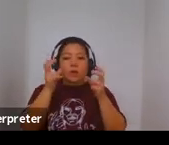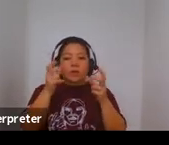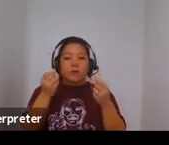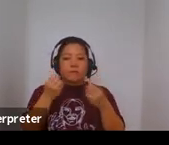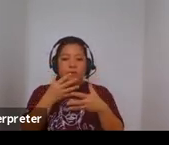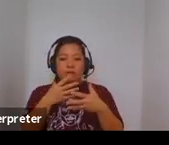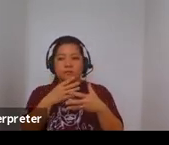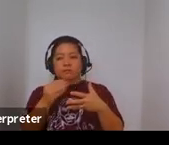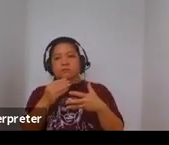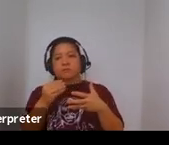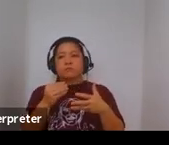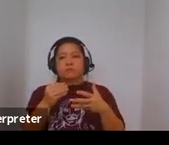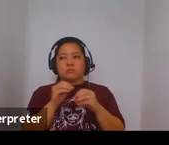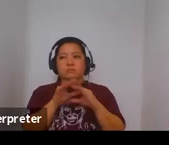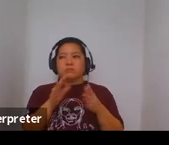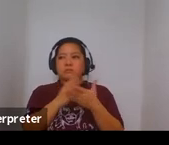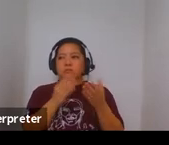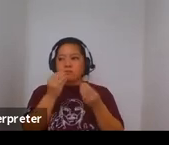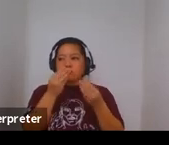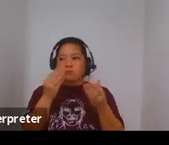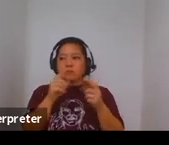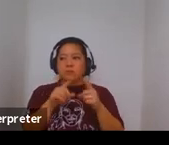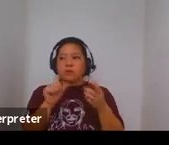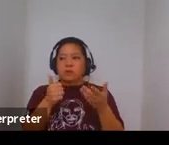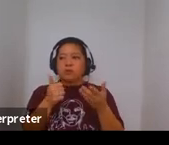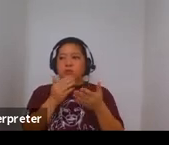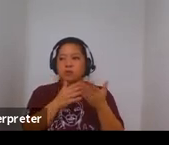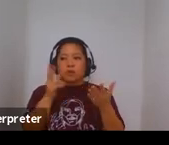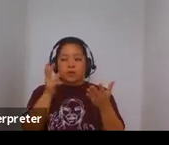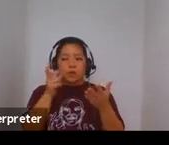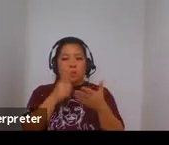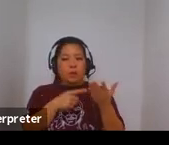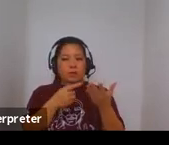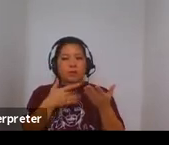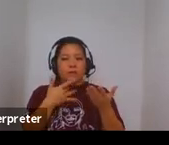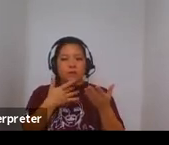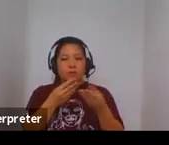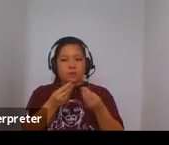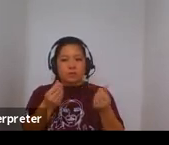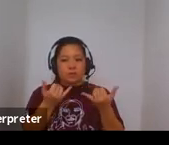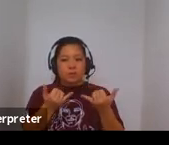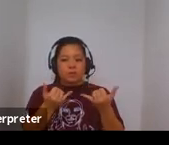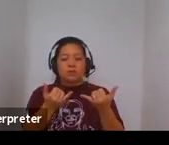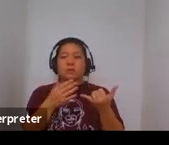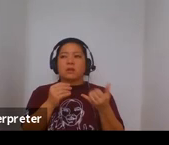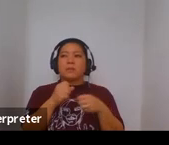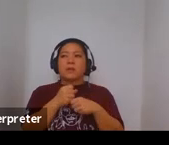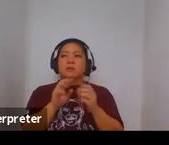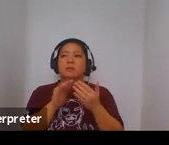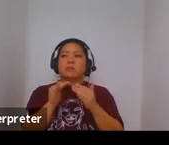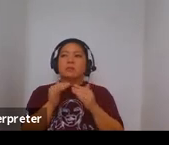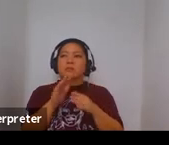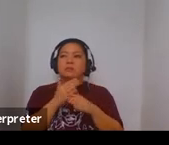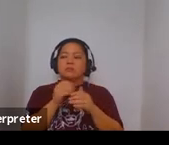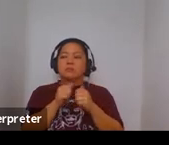fears, spreading some information, but also just hearing what they felt the solutions were and making community part of